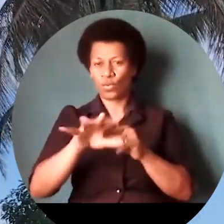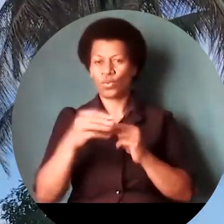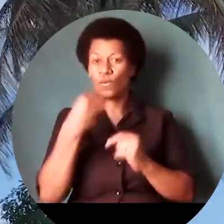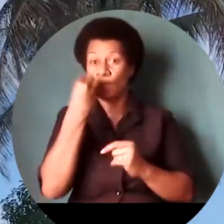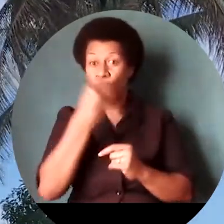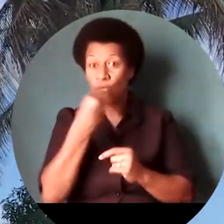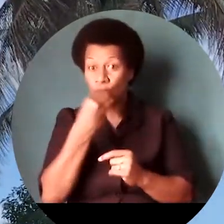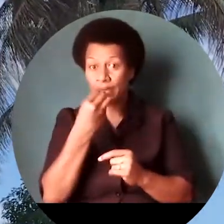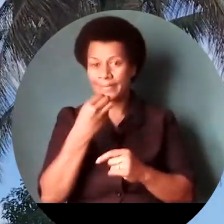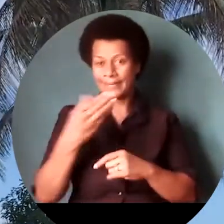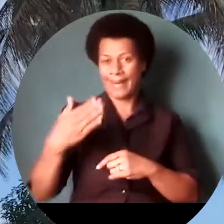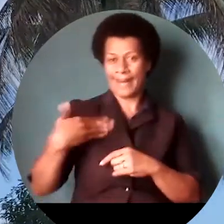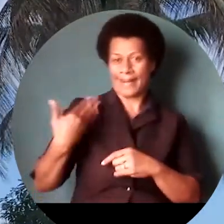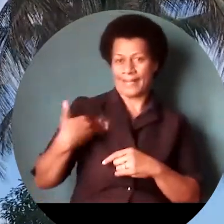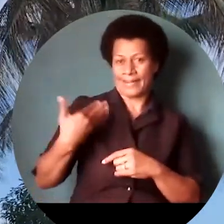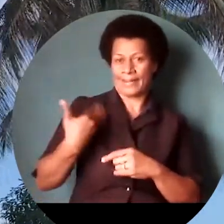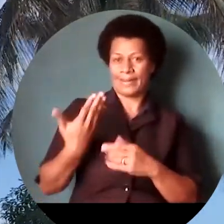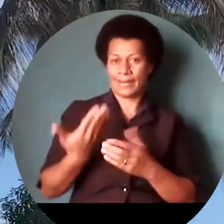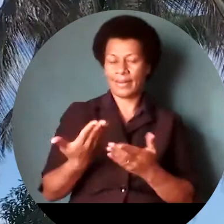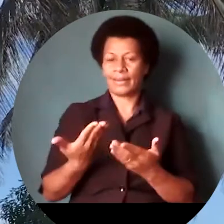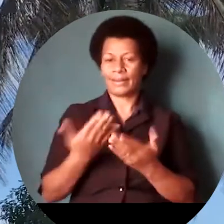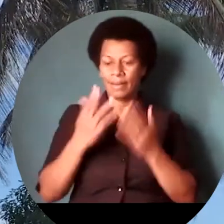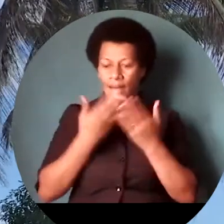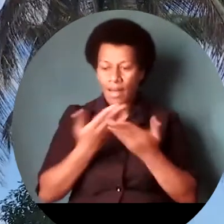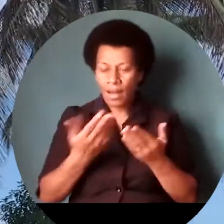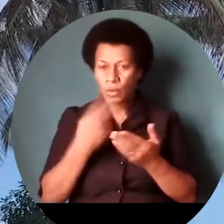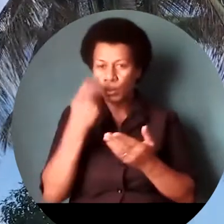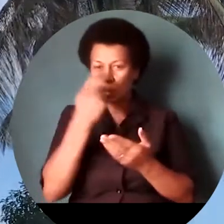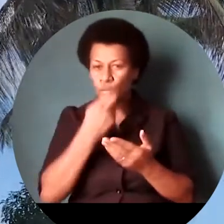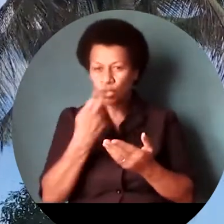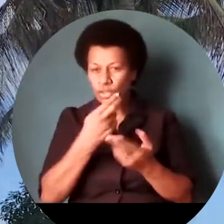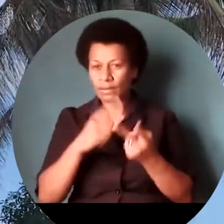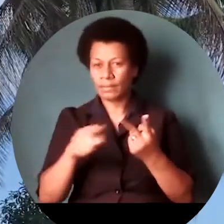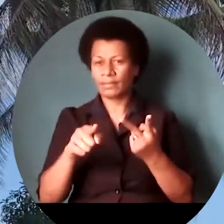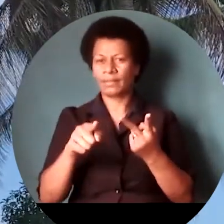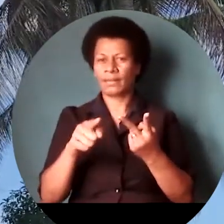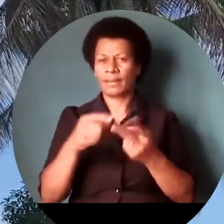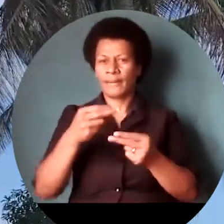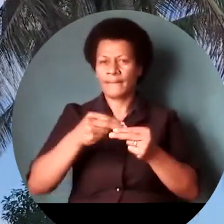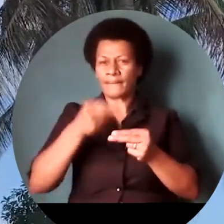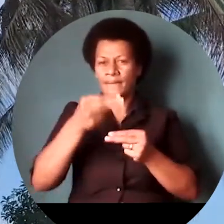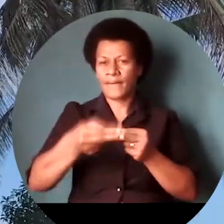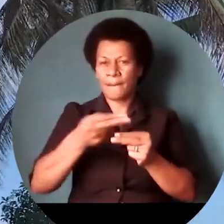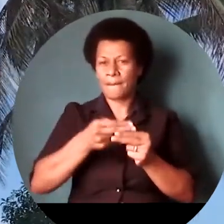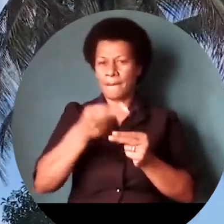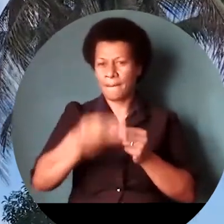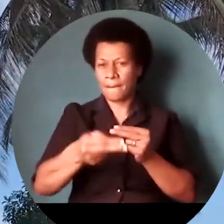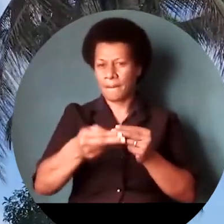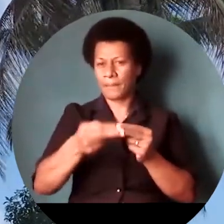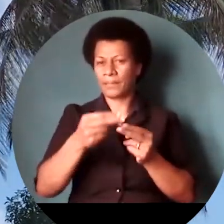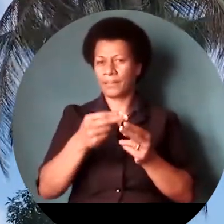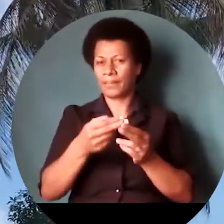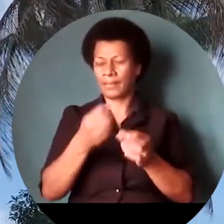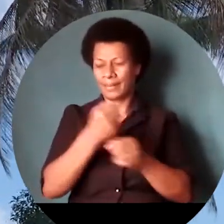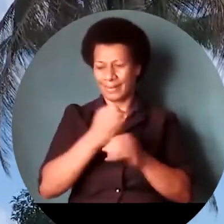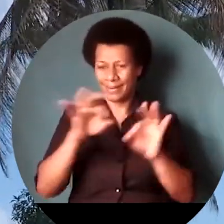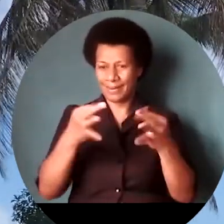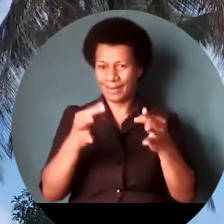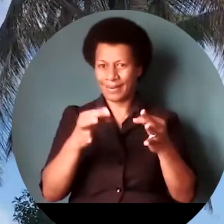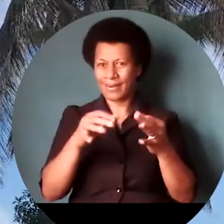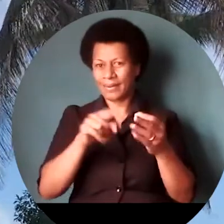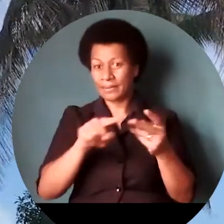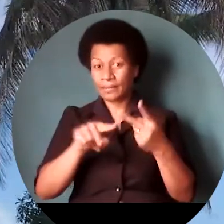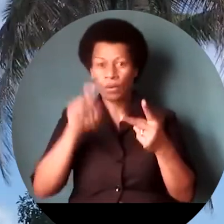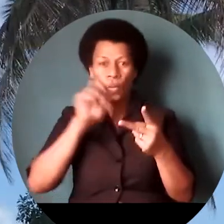with regard to food security, and to help the experts on nutrition, organic farming, as well as the